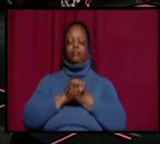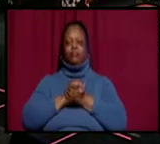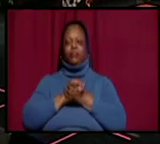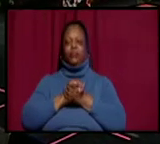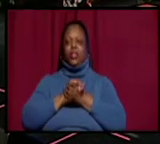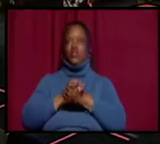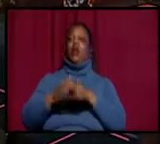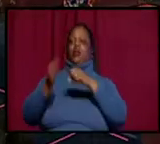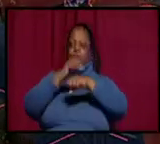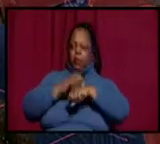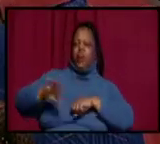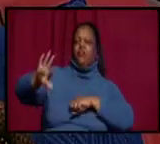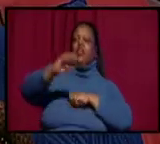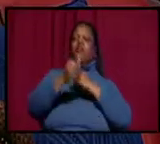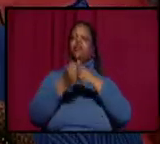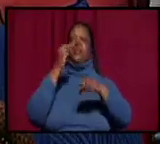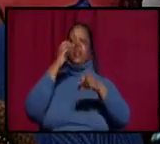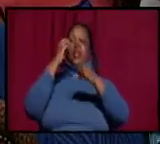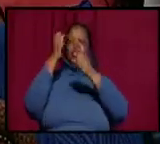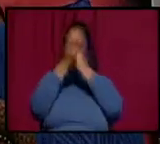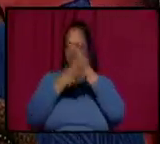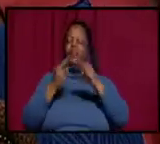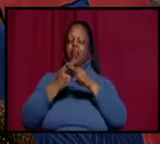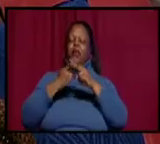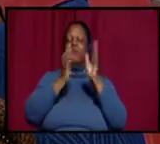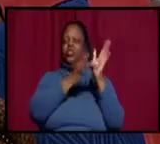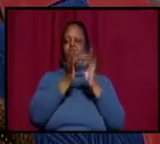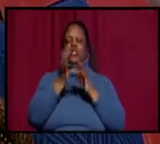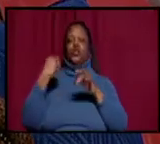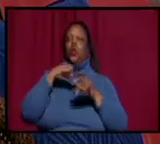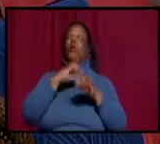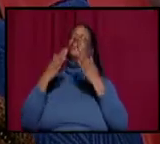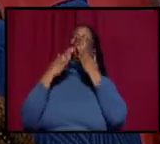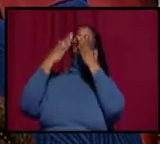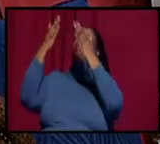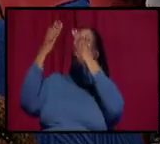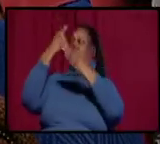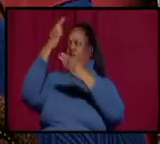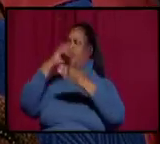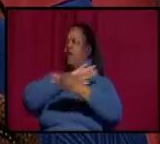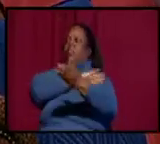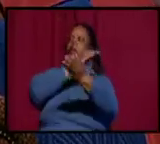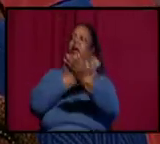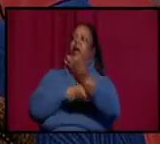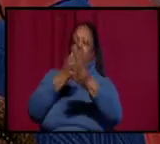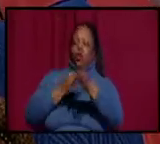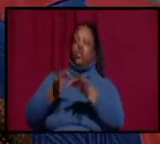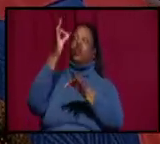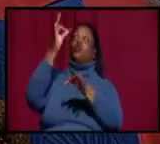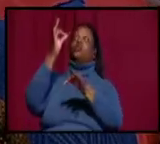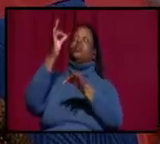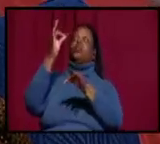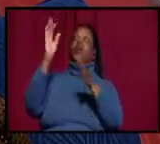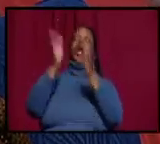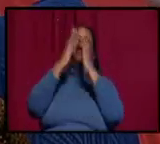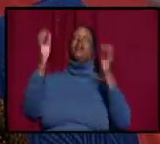in your blood in the name of Jesus. God, we thank you for the power of the Holy Ghost.